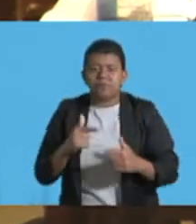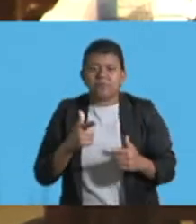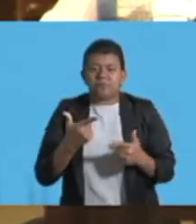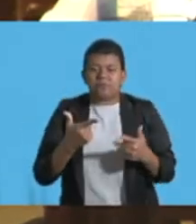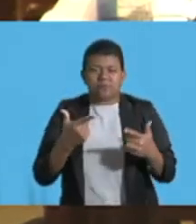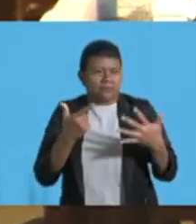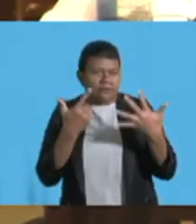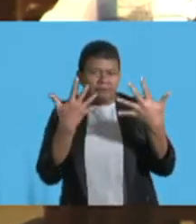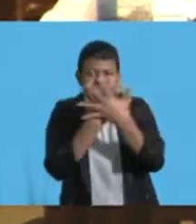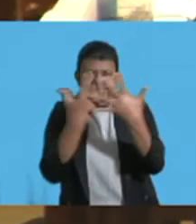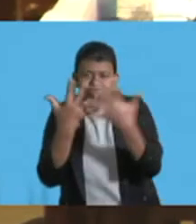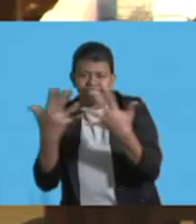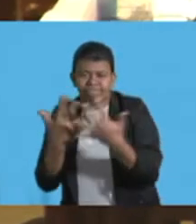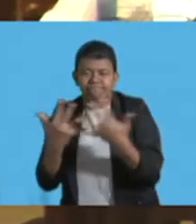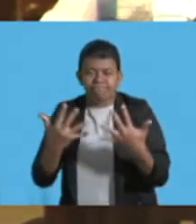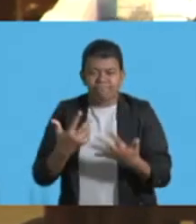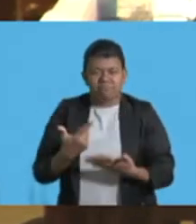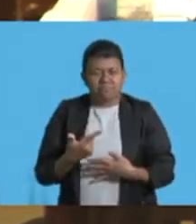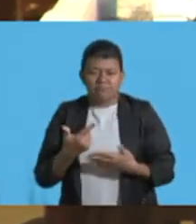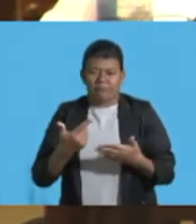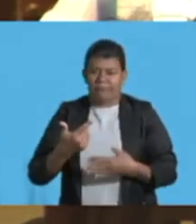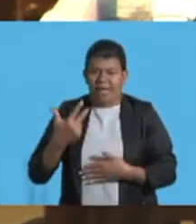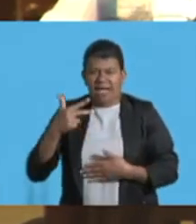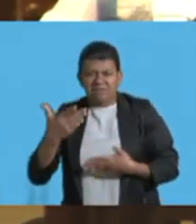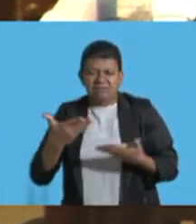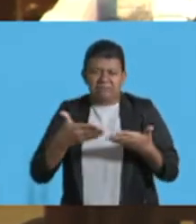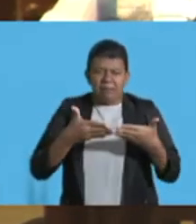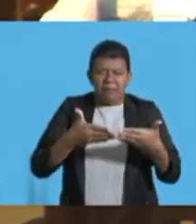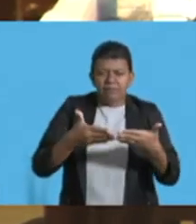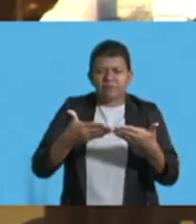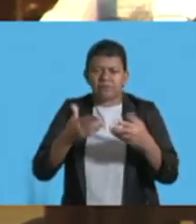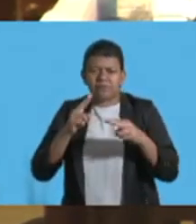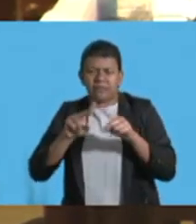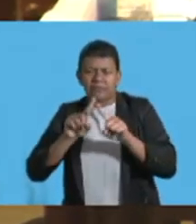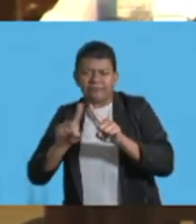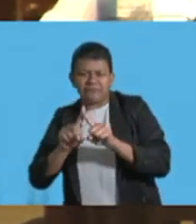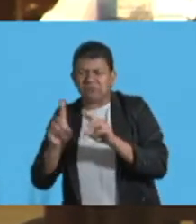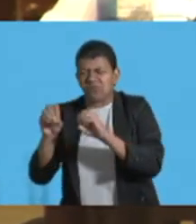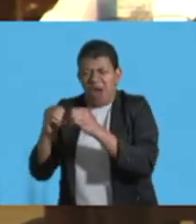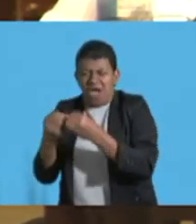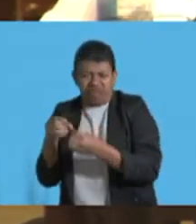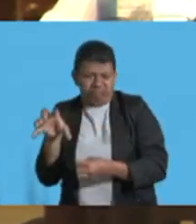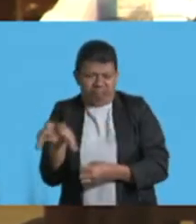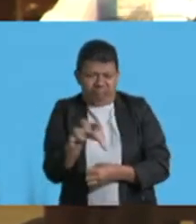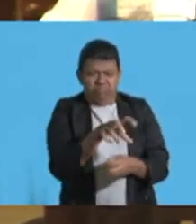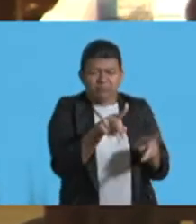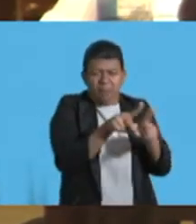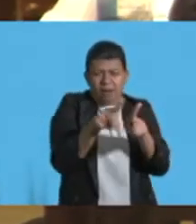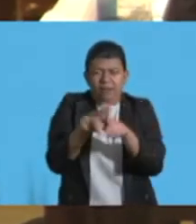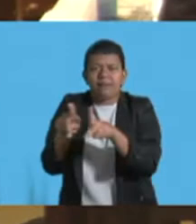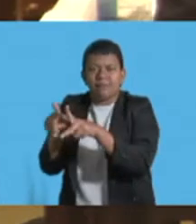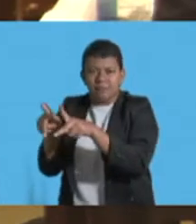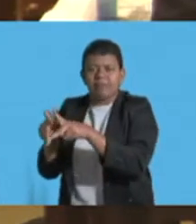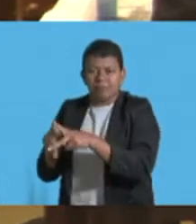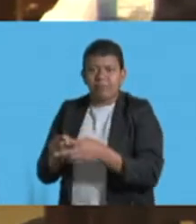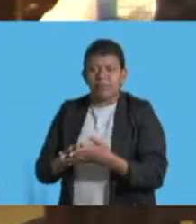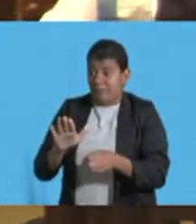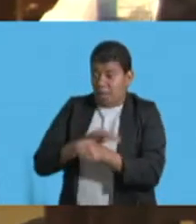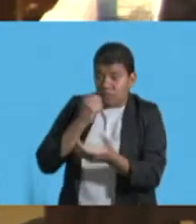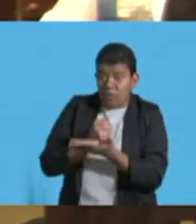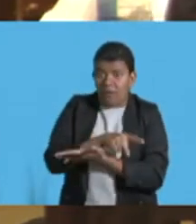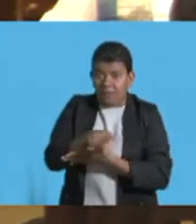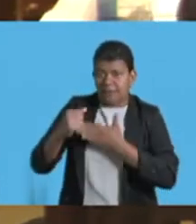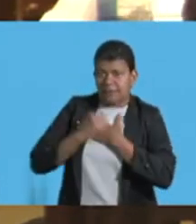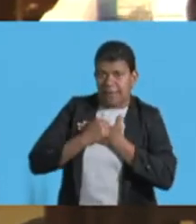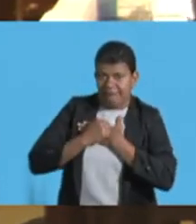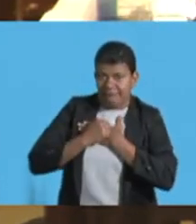to navigation, including hazards within the recommended shipping route. In doing so, the authority